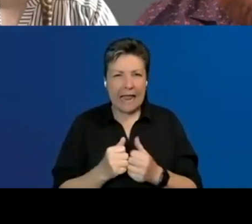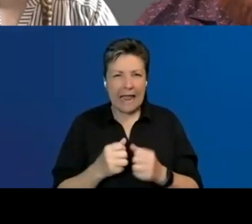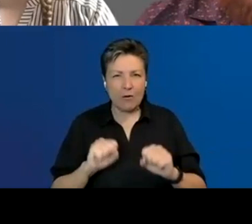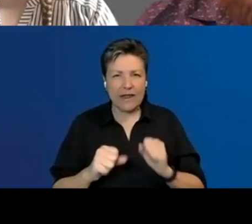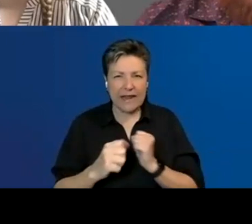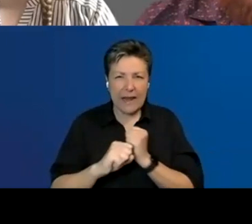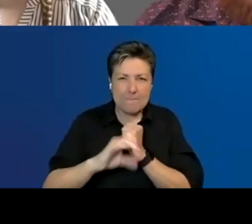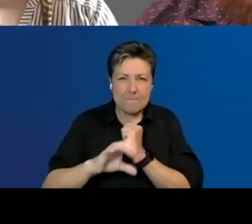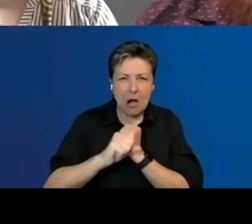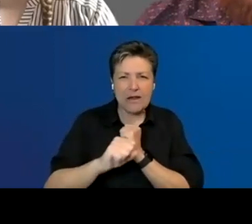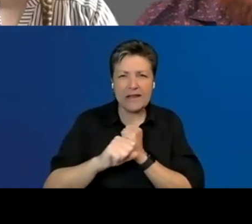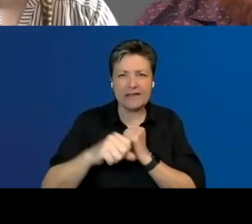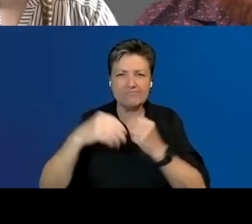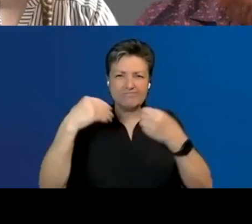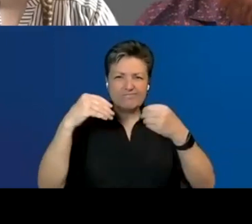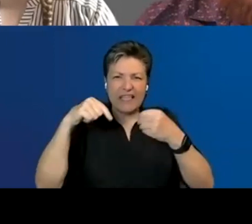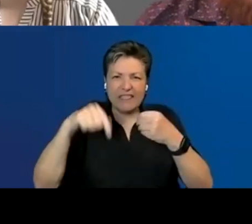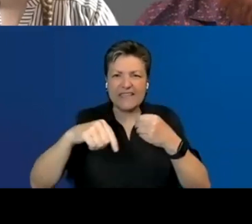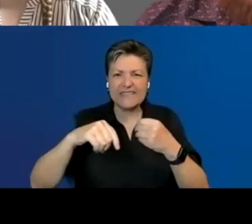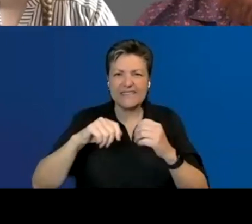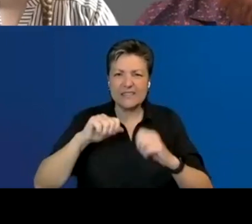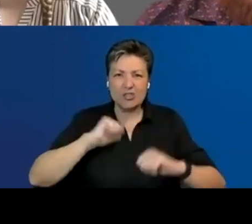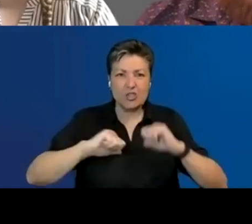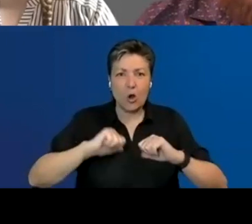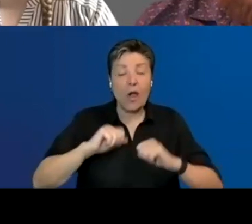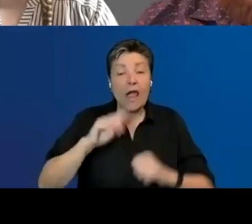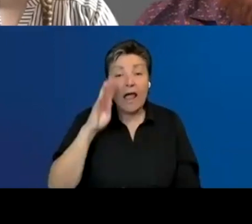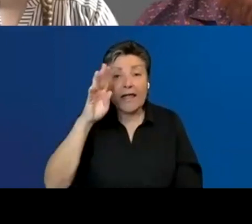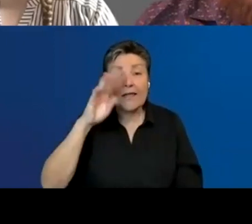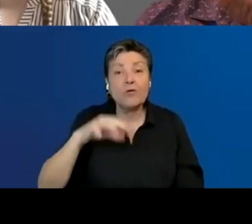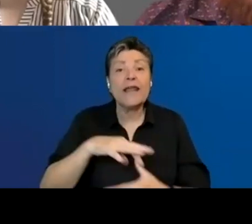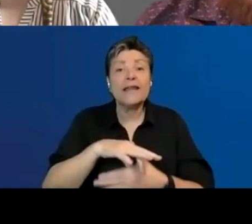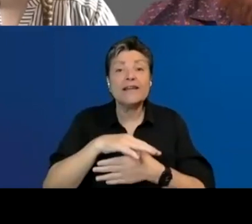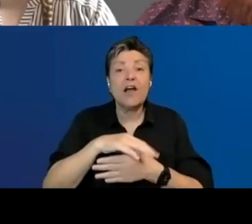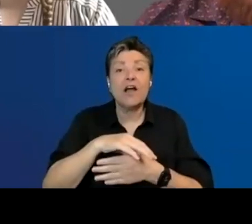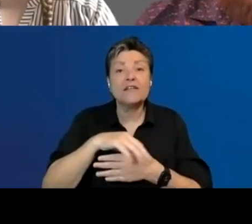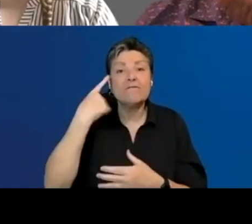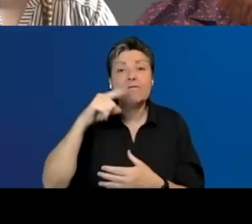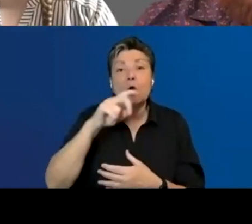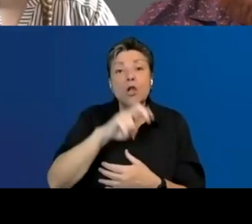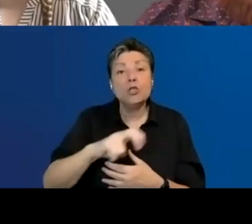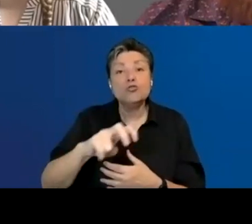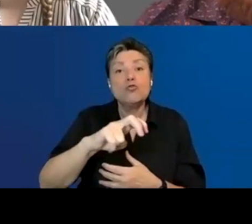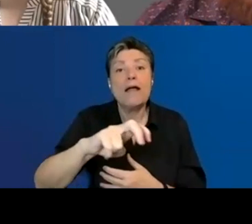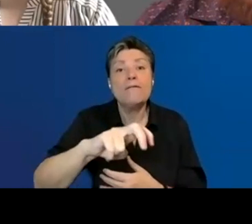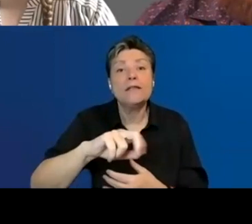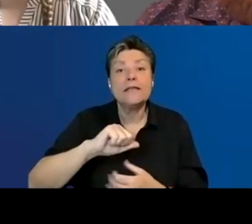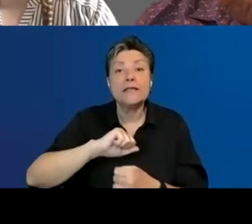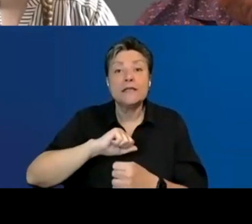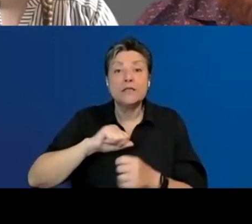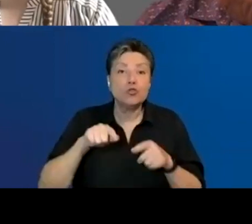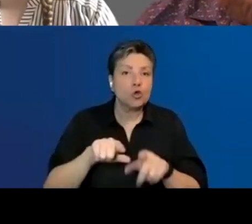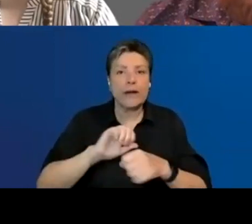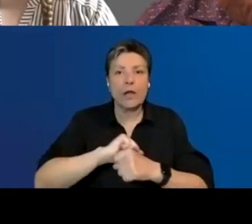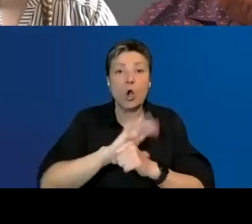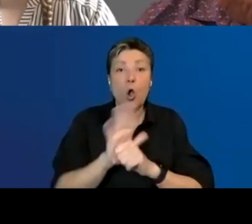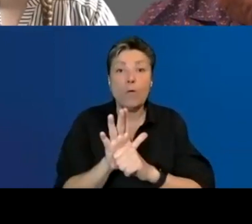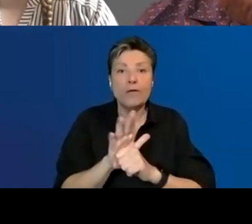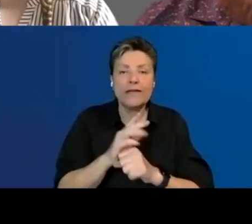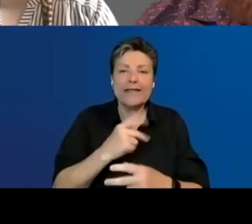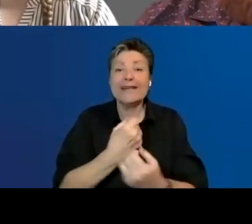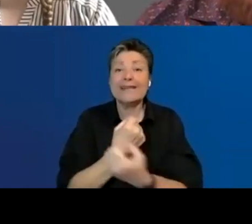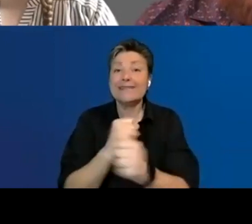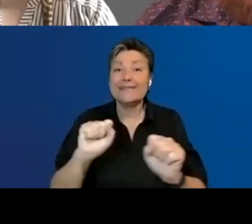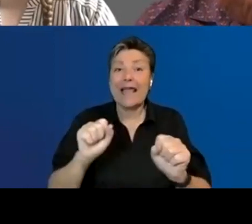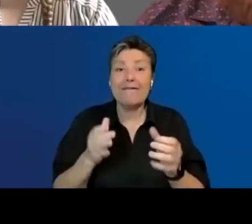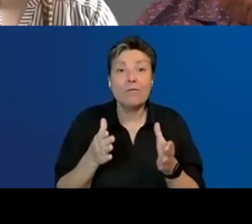And so I ended up kind of creating content for social media about quote unquote traveling in a COVID cautious way. So like, going camping to